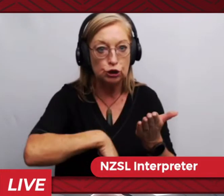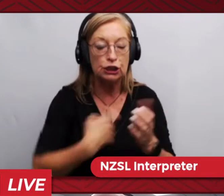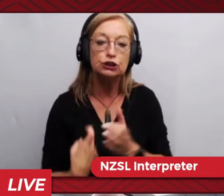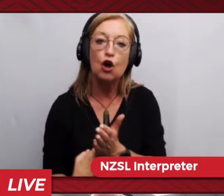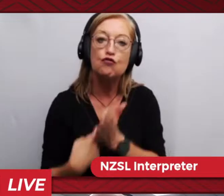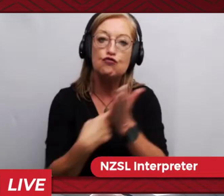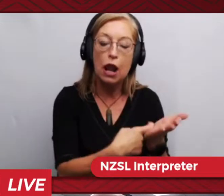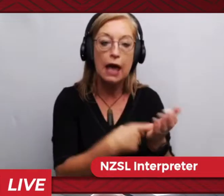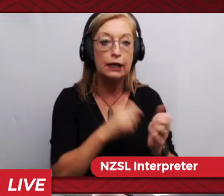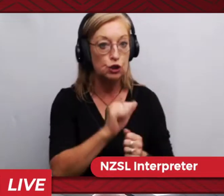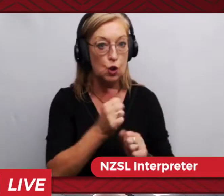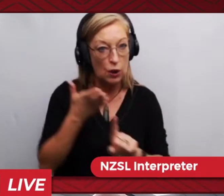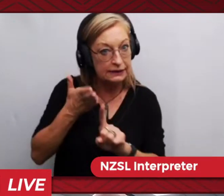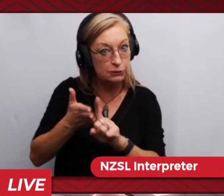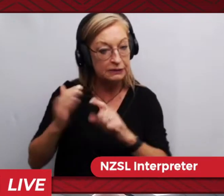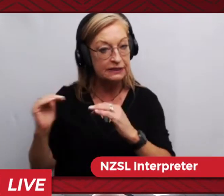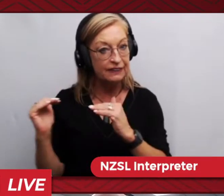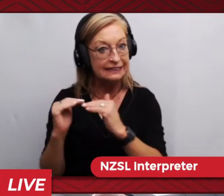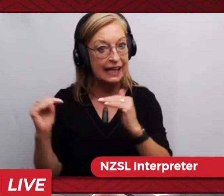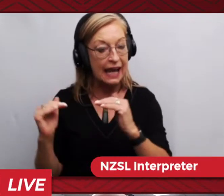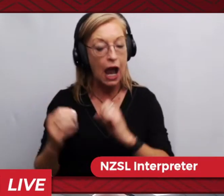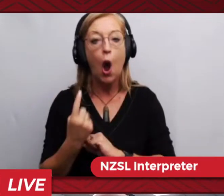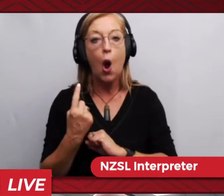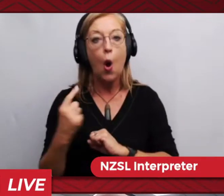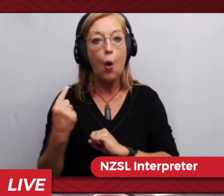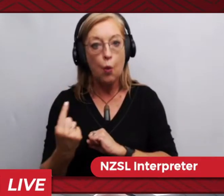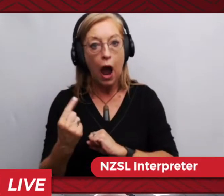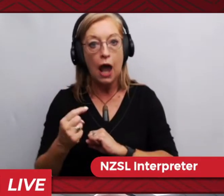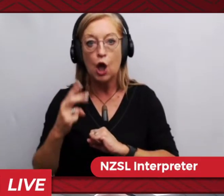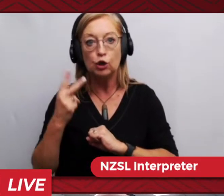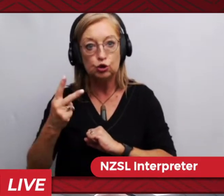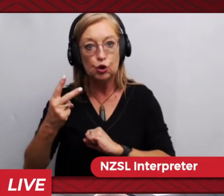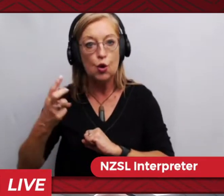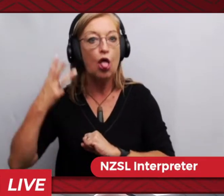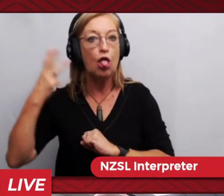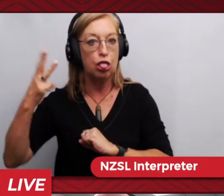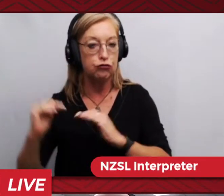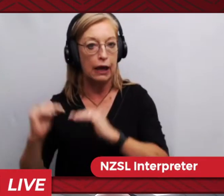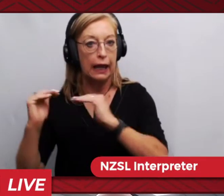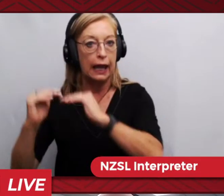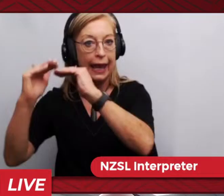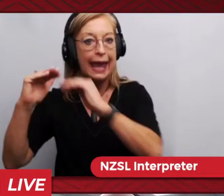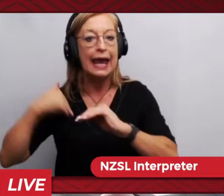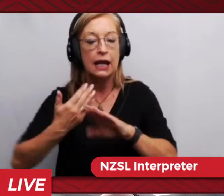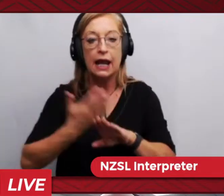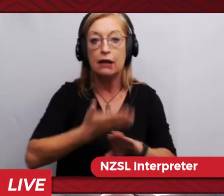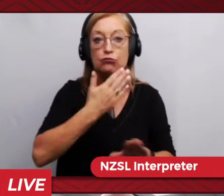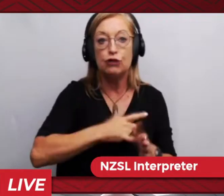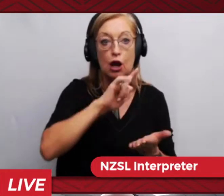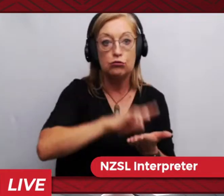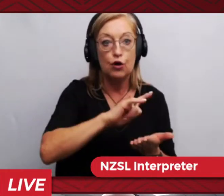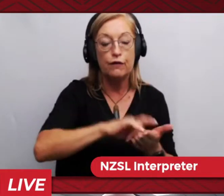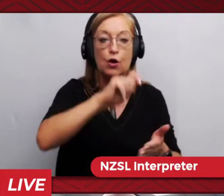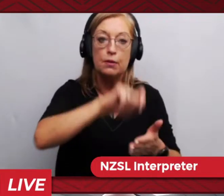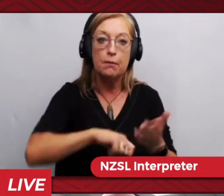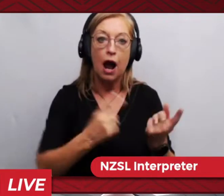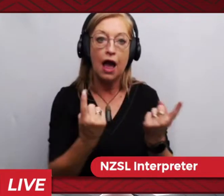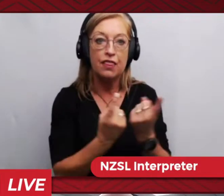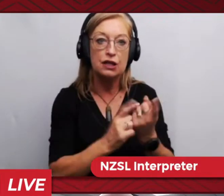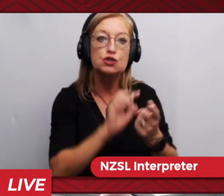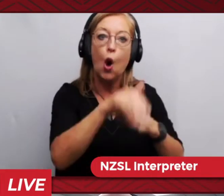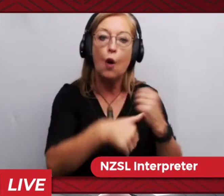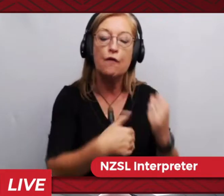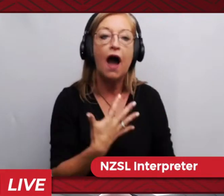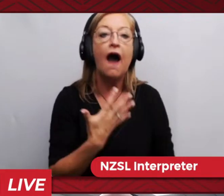tier, if you're in tiers 1 to 3, you need to get pre-approval for purchases over $1,500.